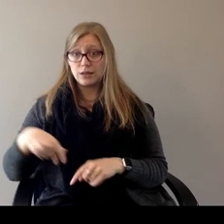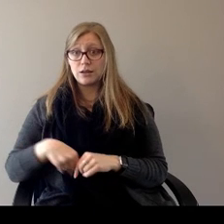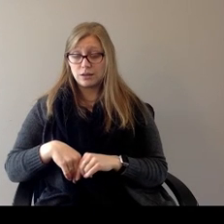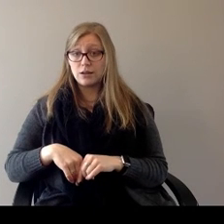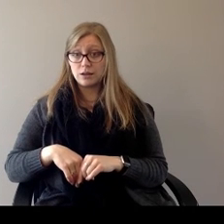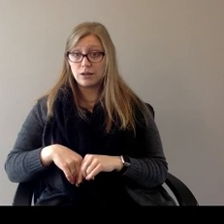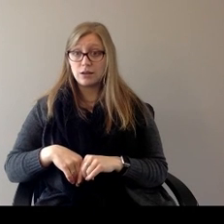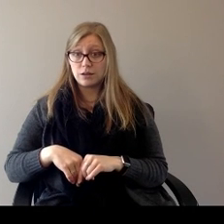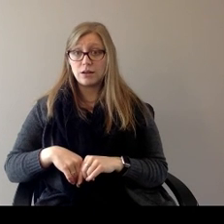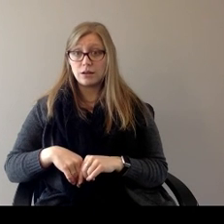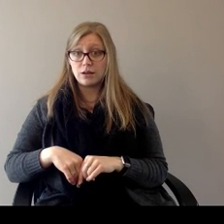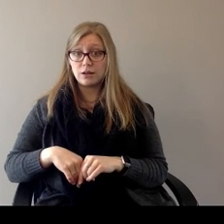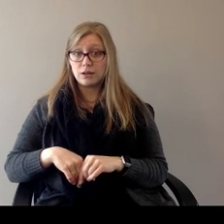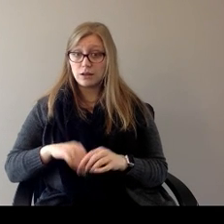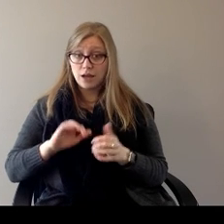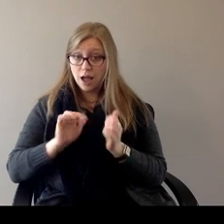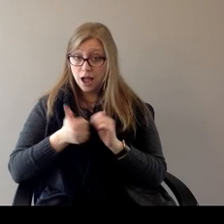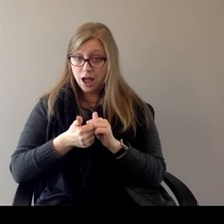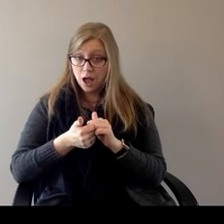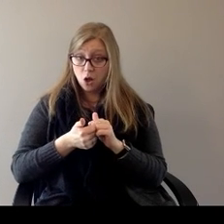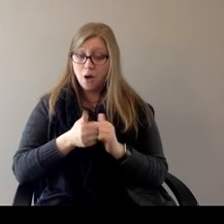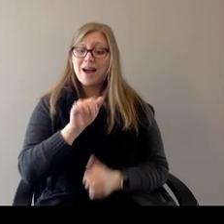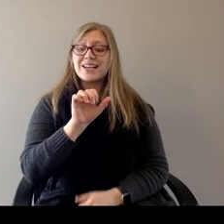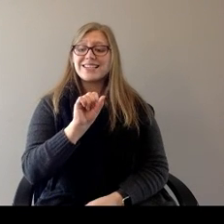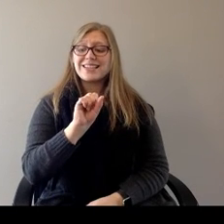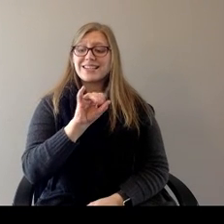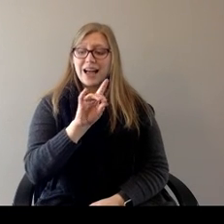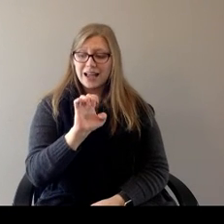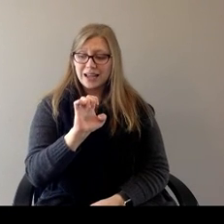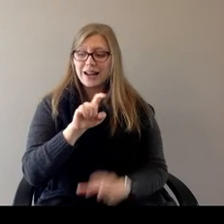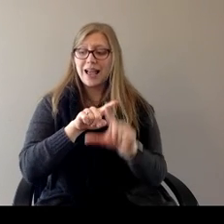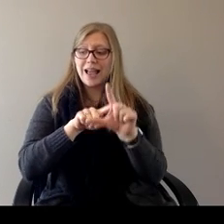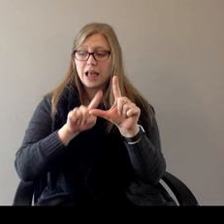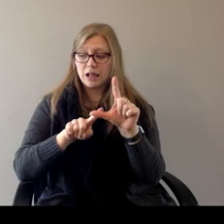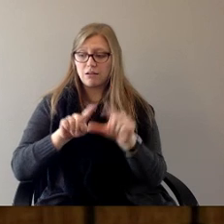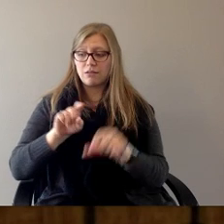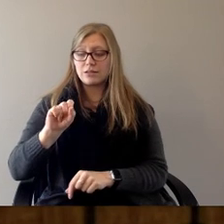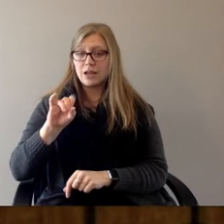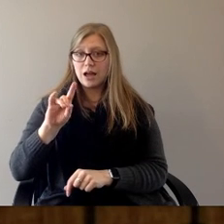by the side angle side postulate.